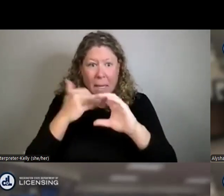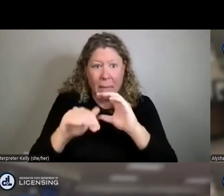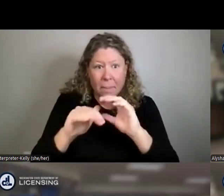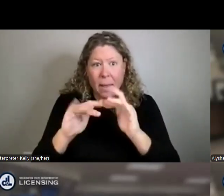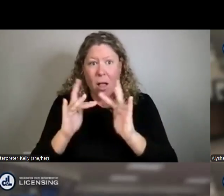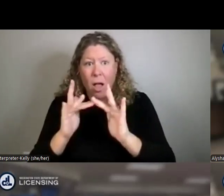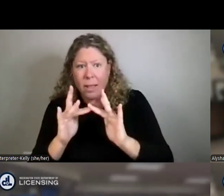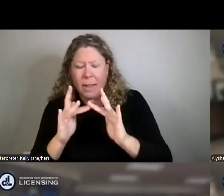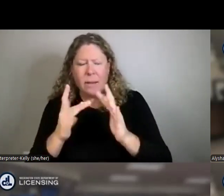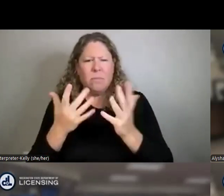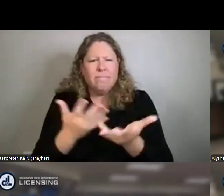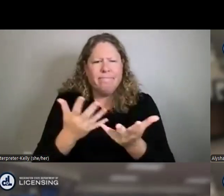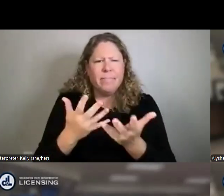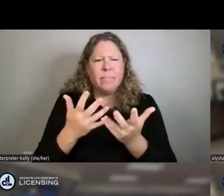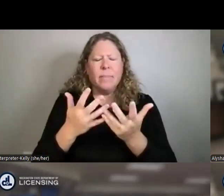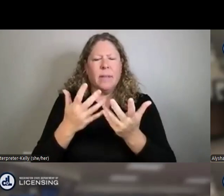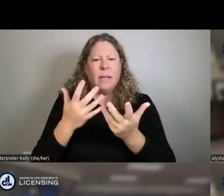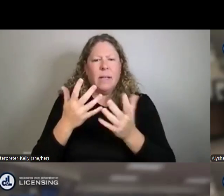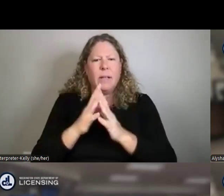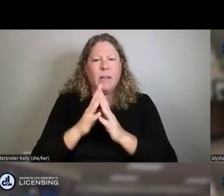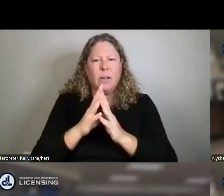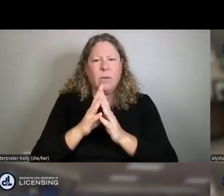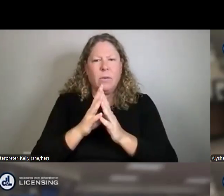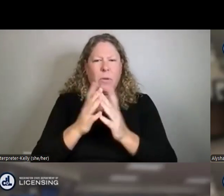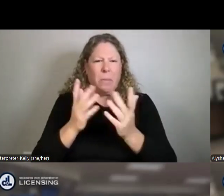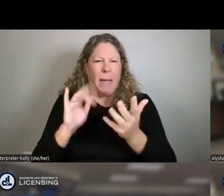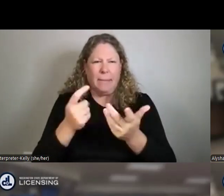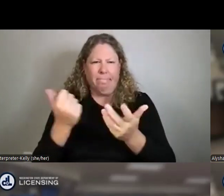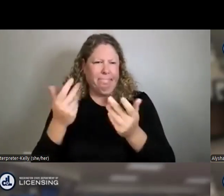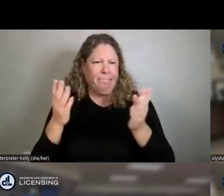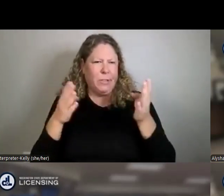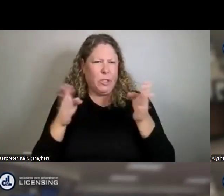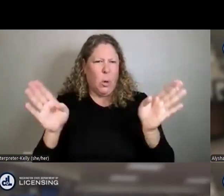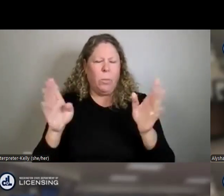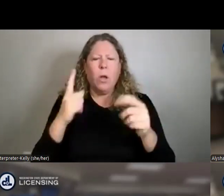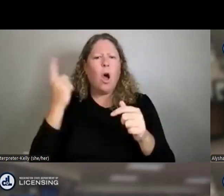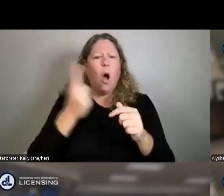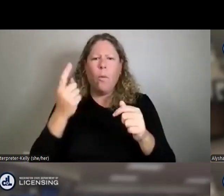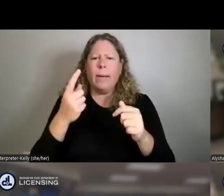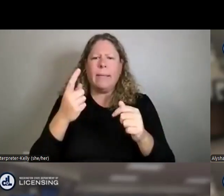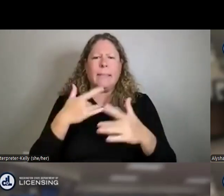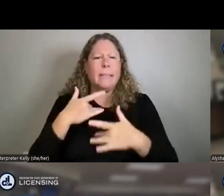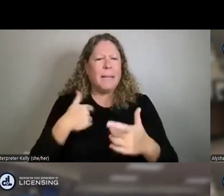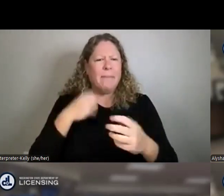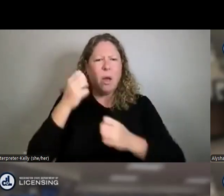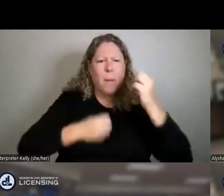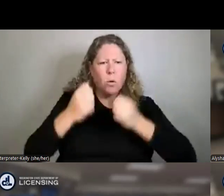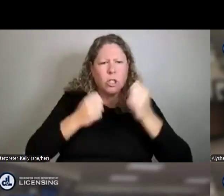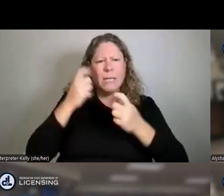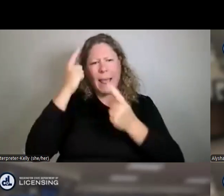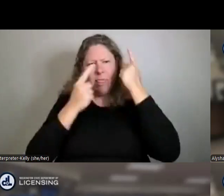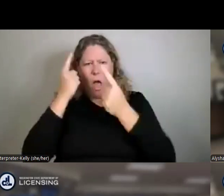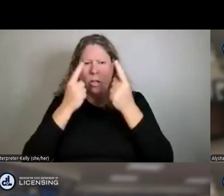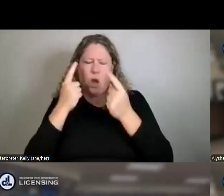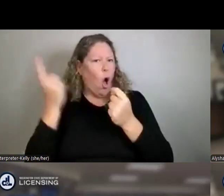we pull those in? We almost always have emotions and thoughts as part of every customer journey map, because